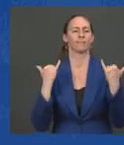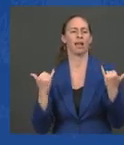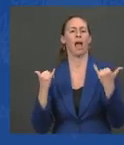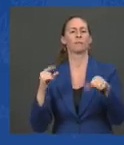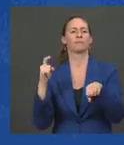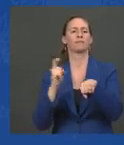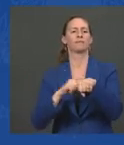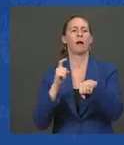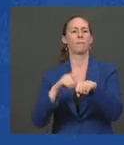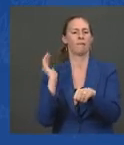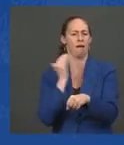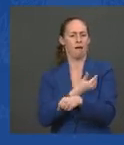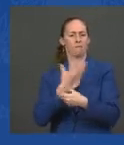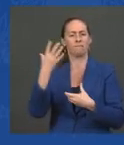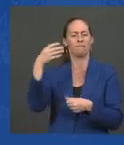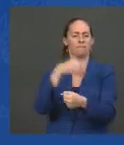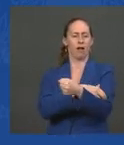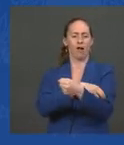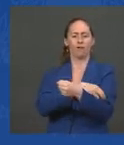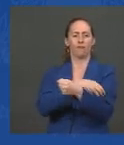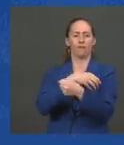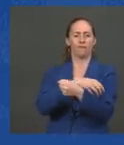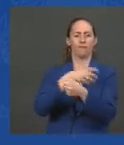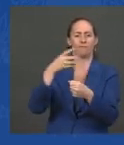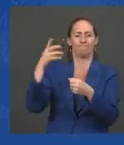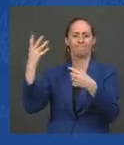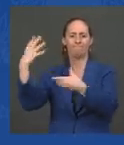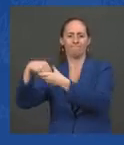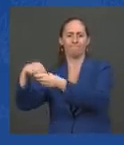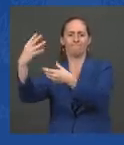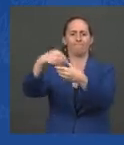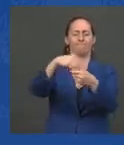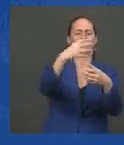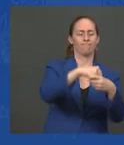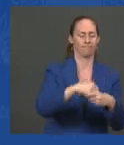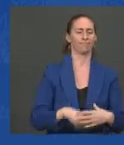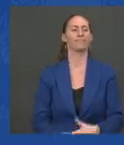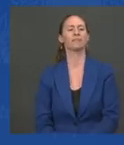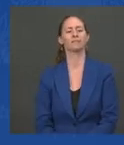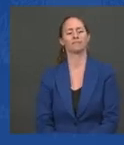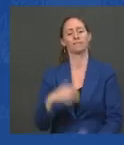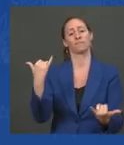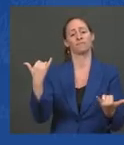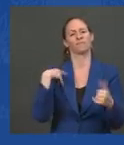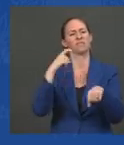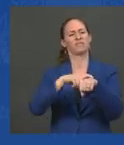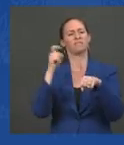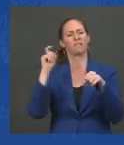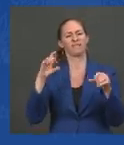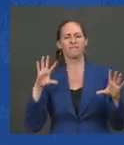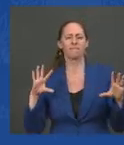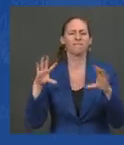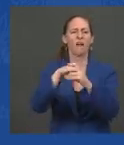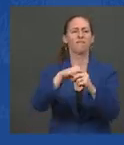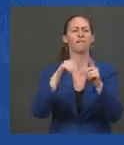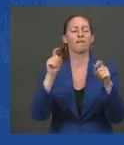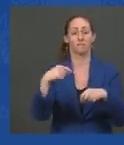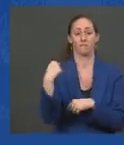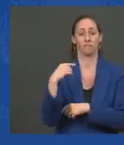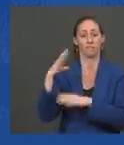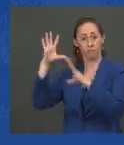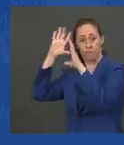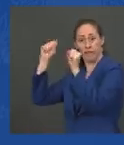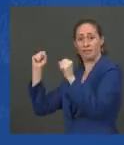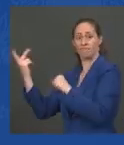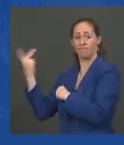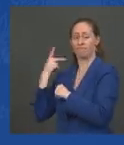power. And we all have a role to play. And the President and I are clear on ours.